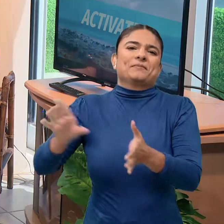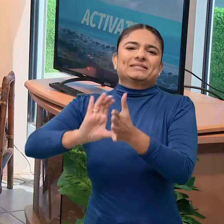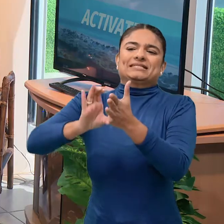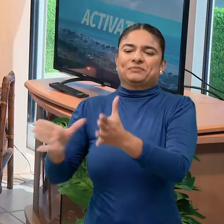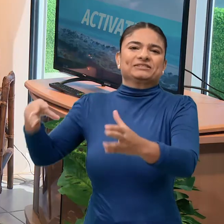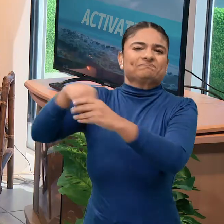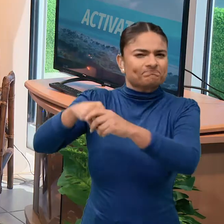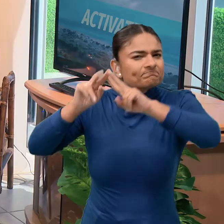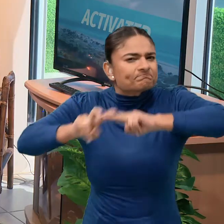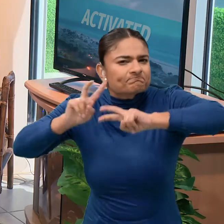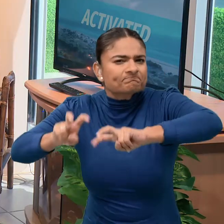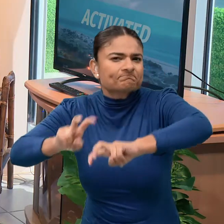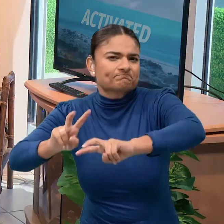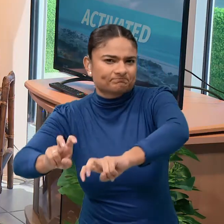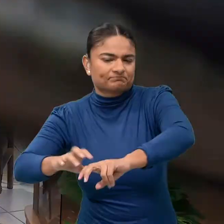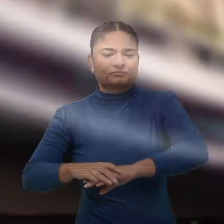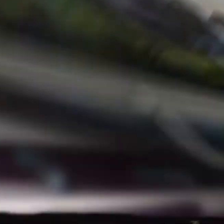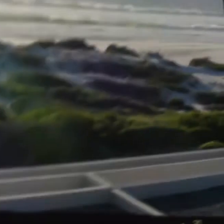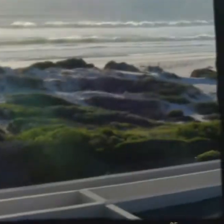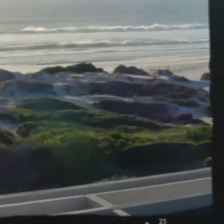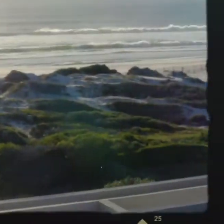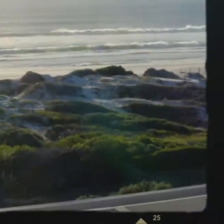research. Now, let's get activated.